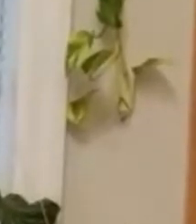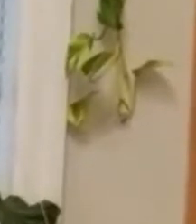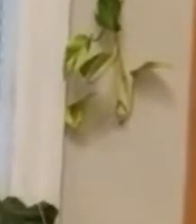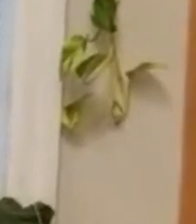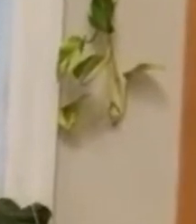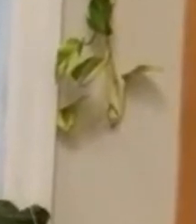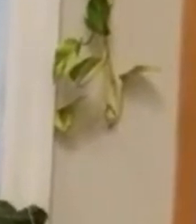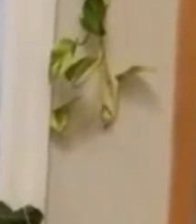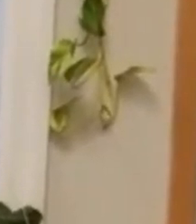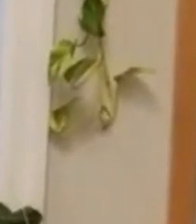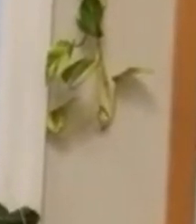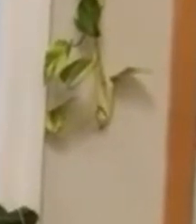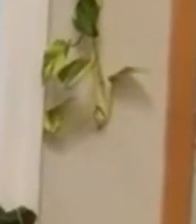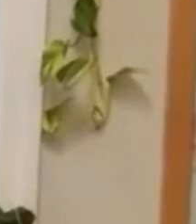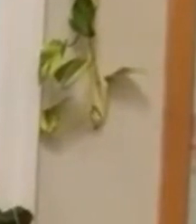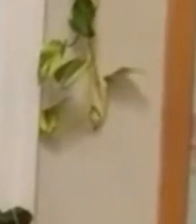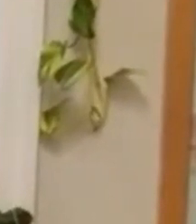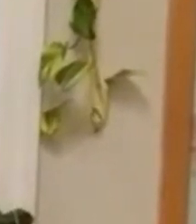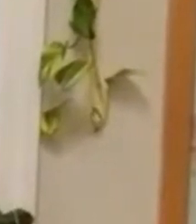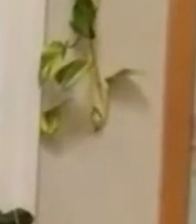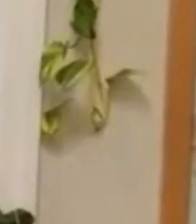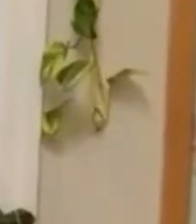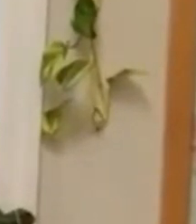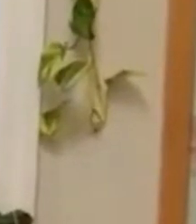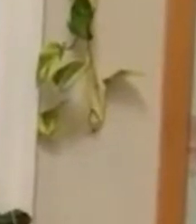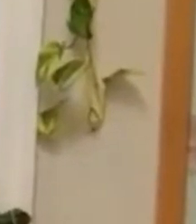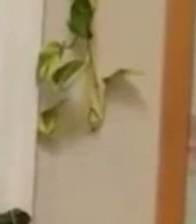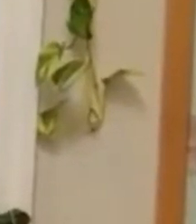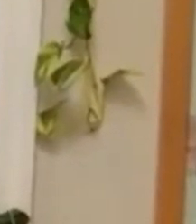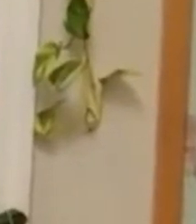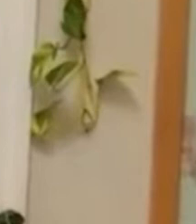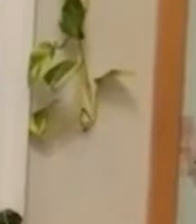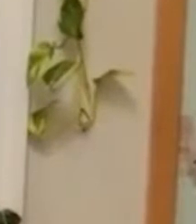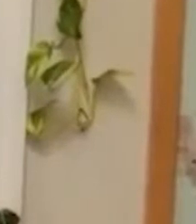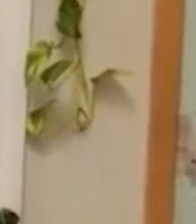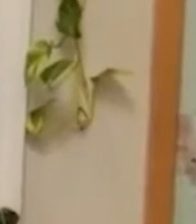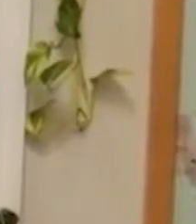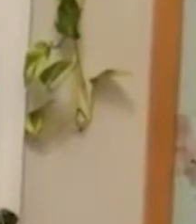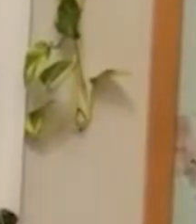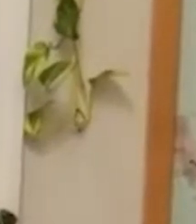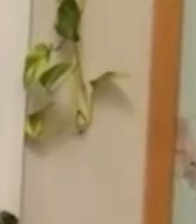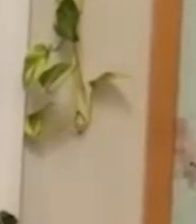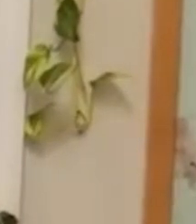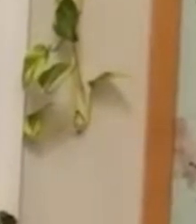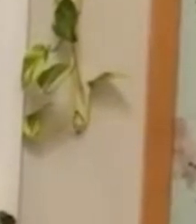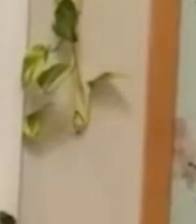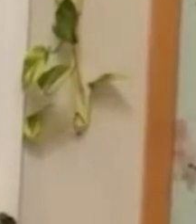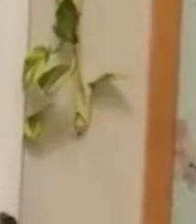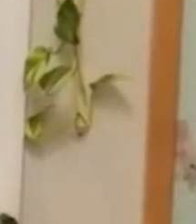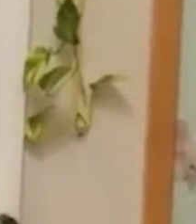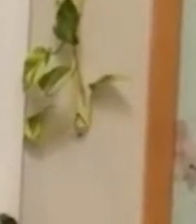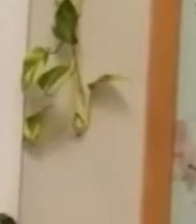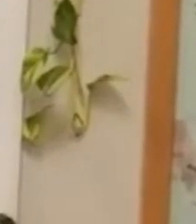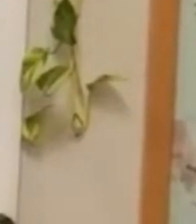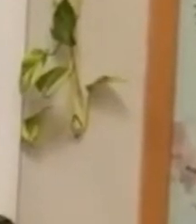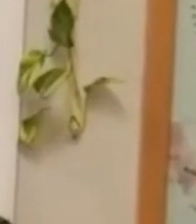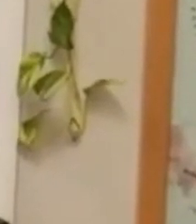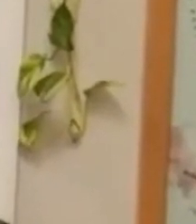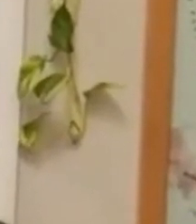that ancestor means to come before, one from whom an individual is